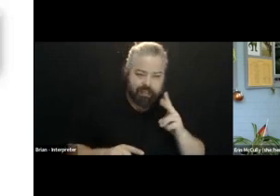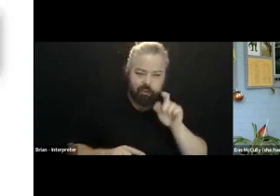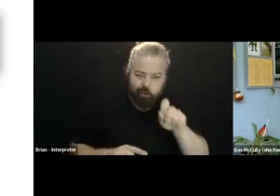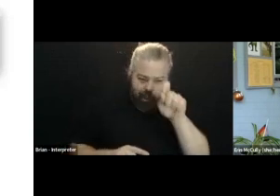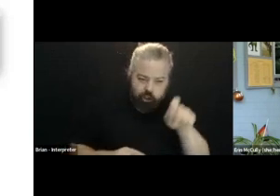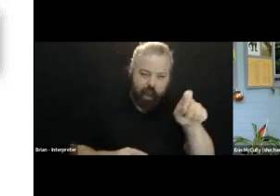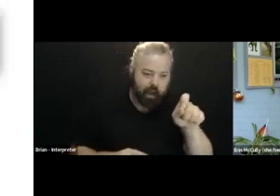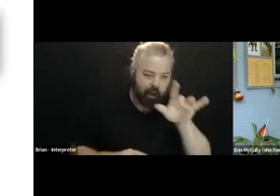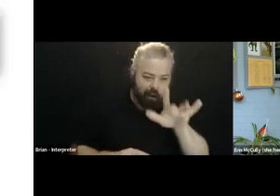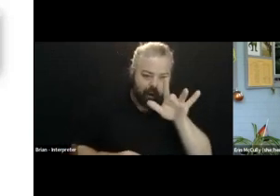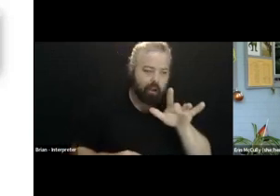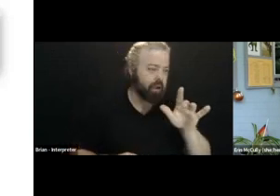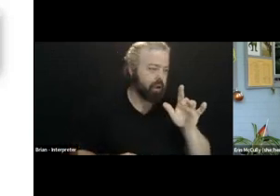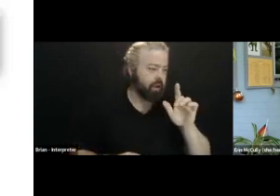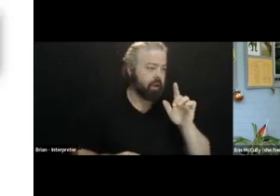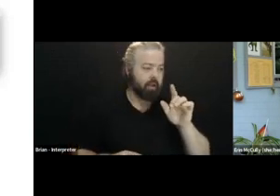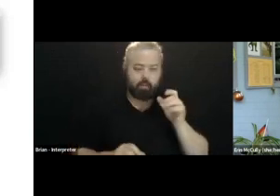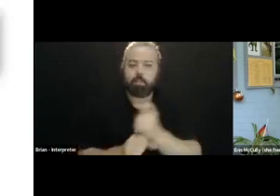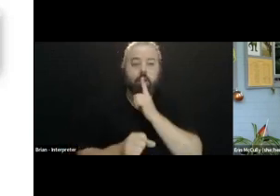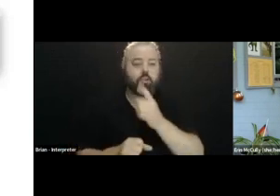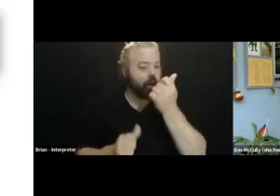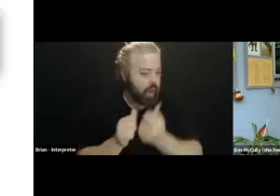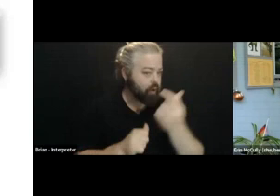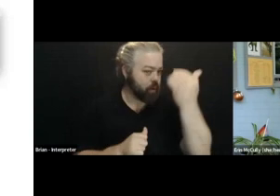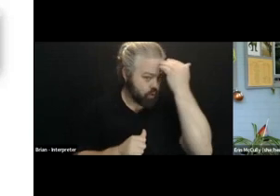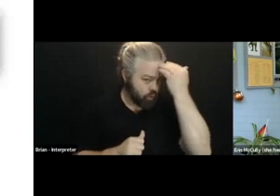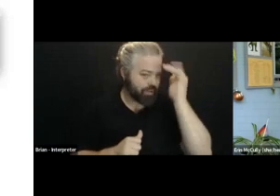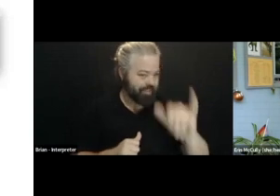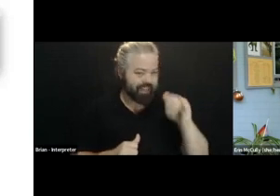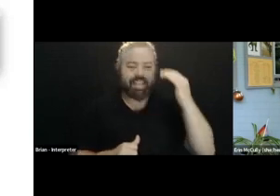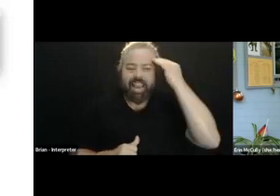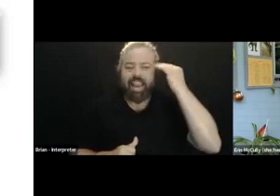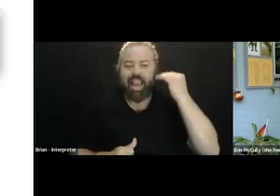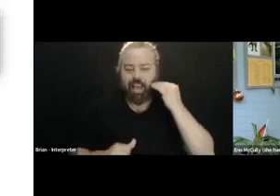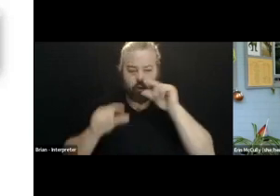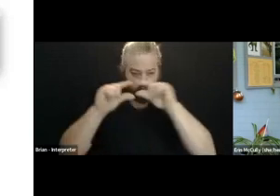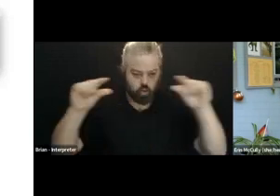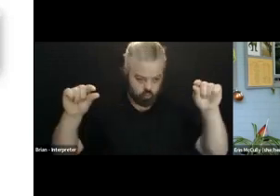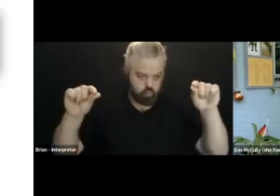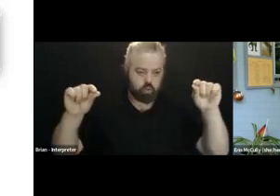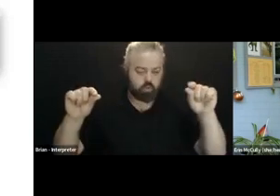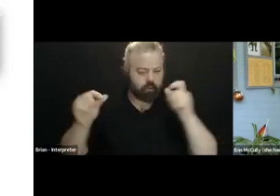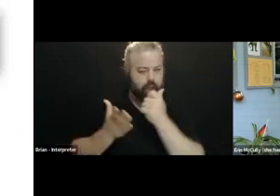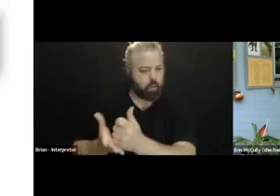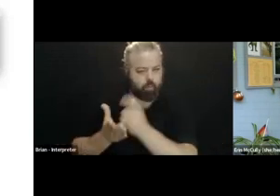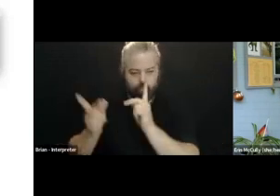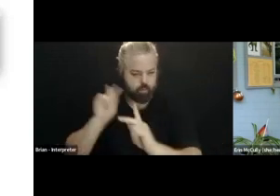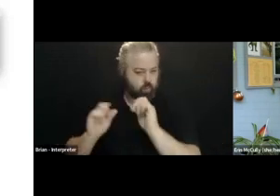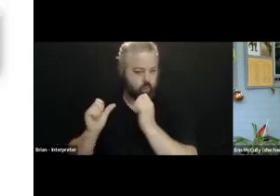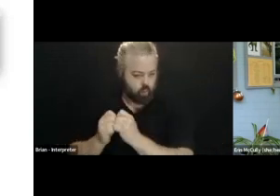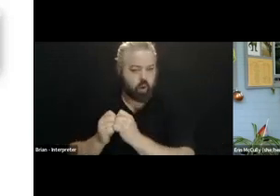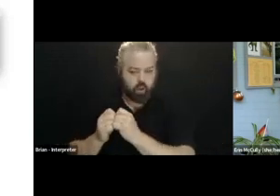that everybody gets that it's a header row that's in there. That really helps folks who are using screen readers.